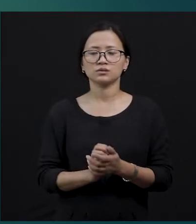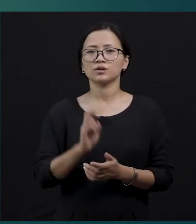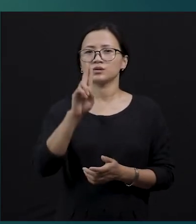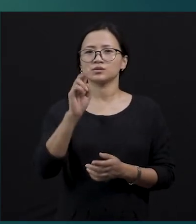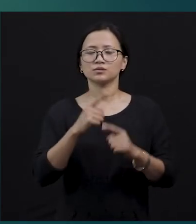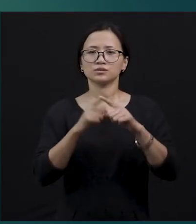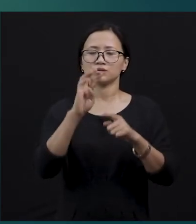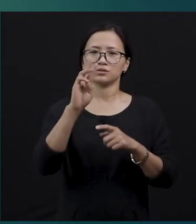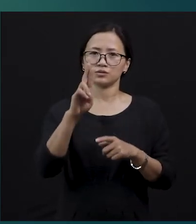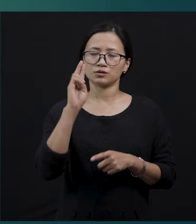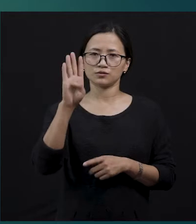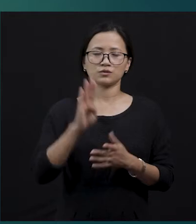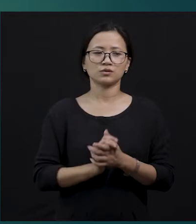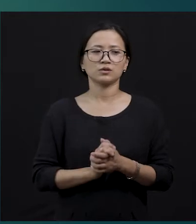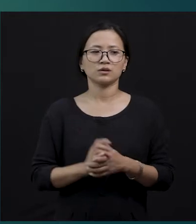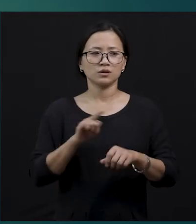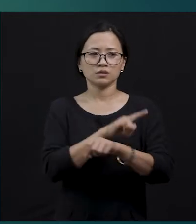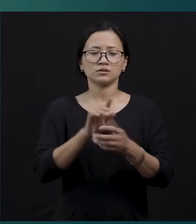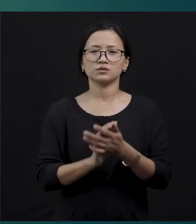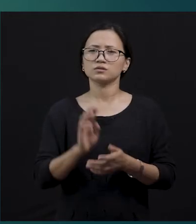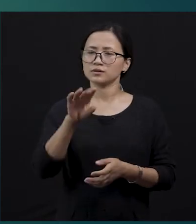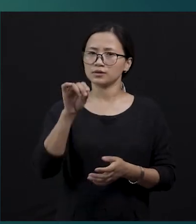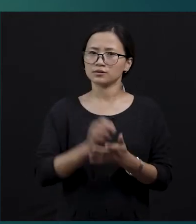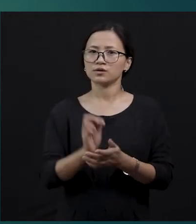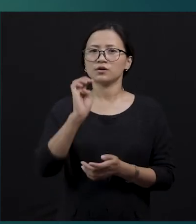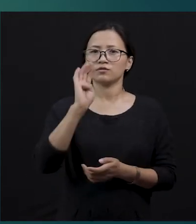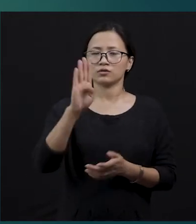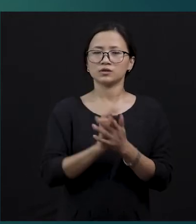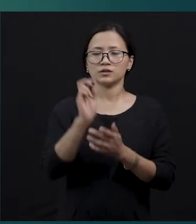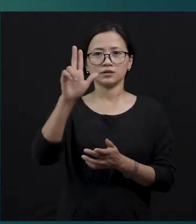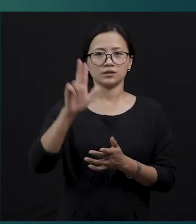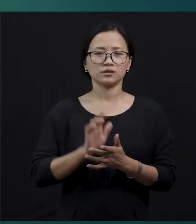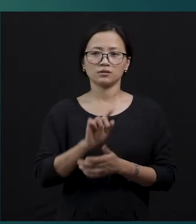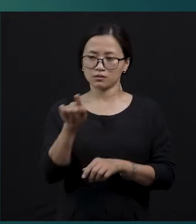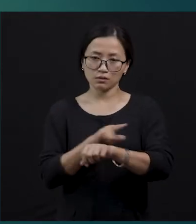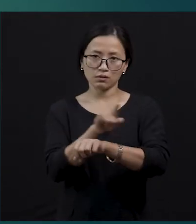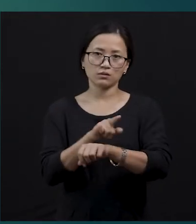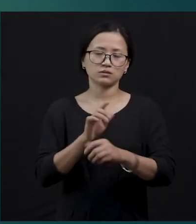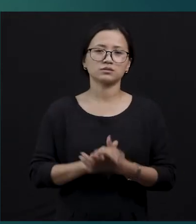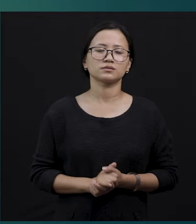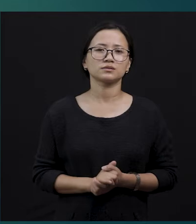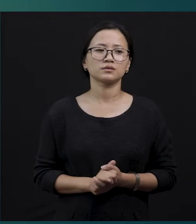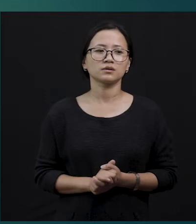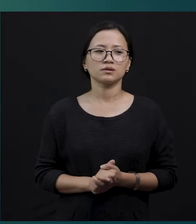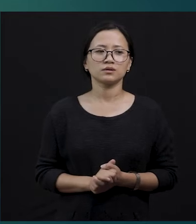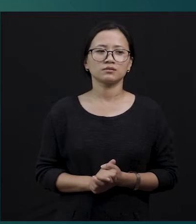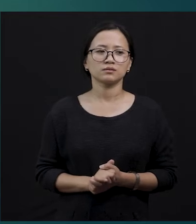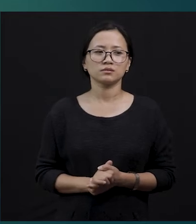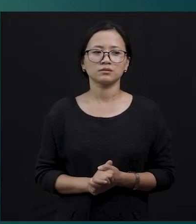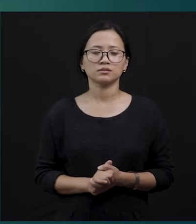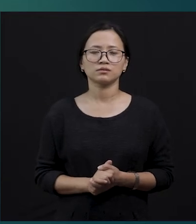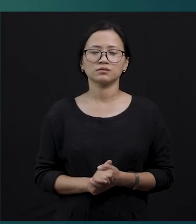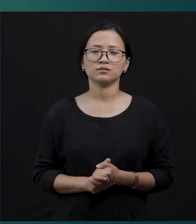2 into 24, you'll get 48. Because this 2, when you put below 4, 2 into 4s are 8. Then